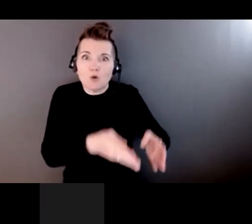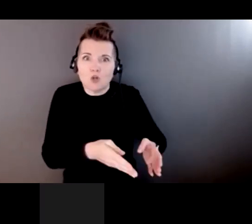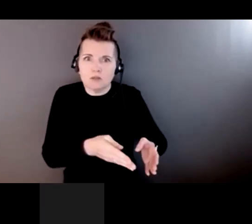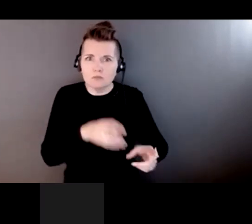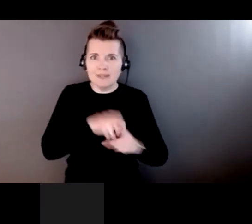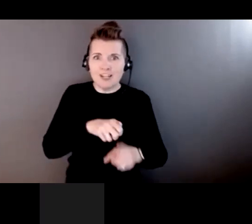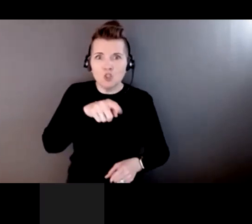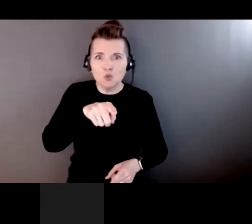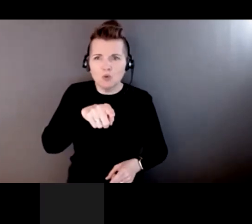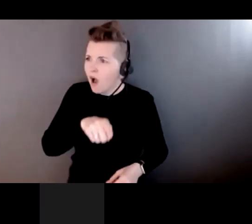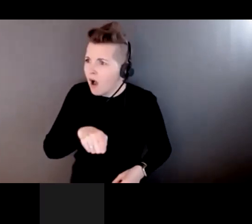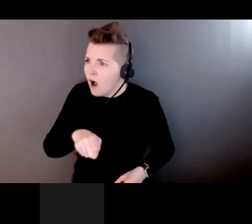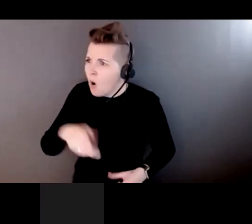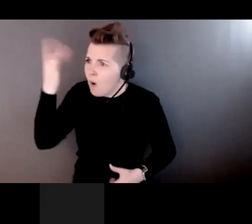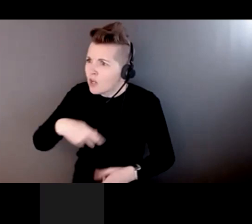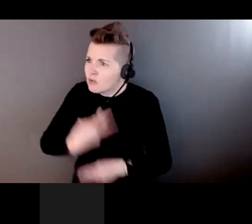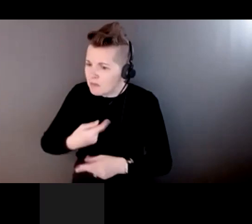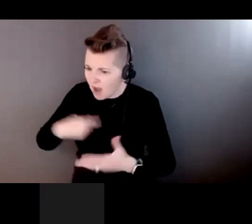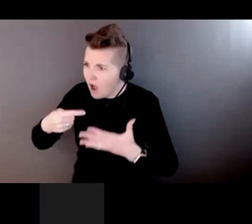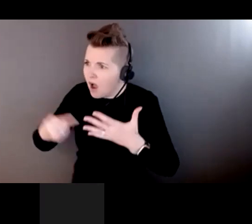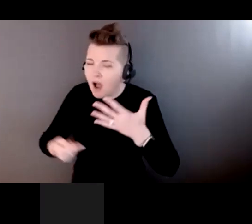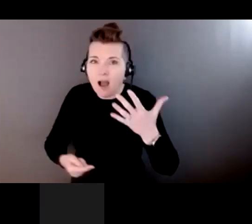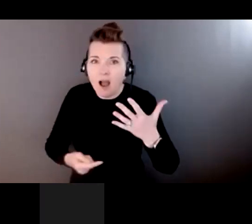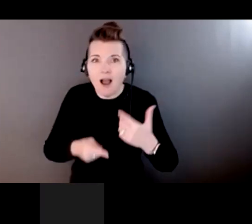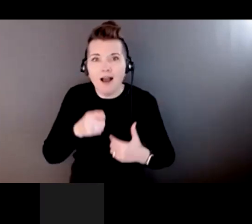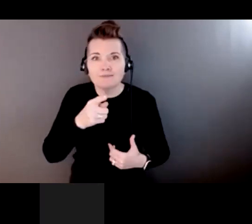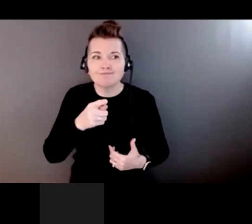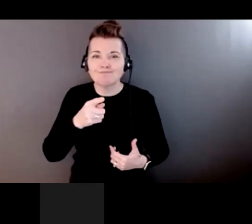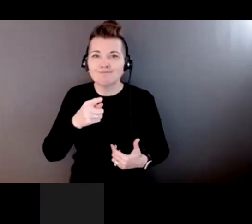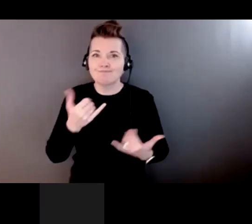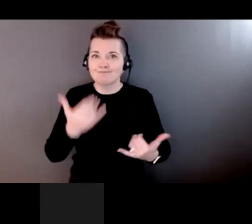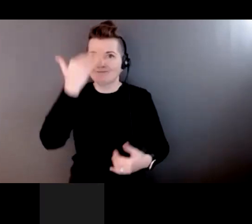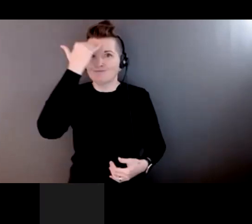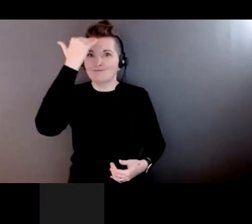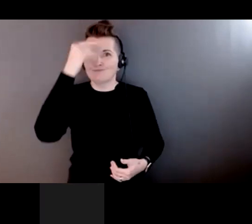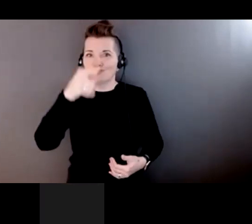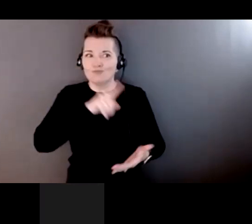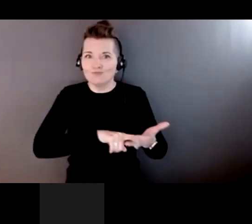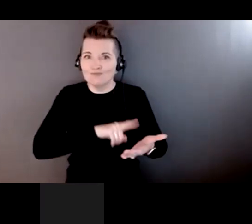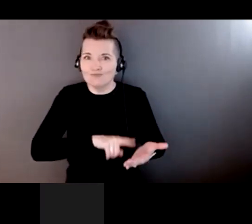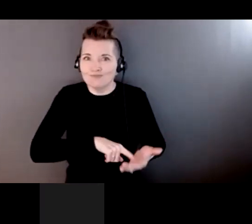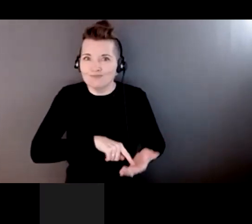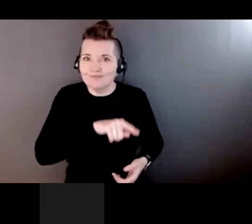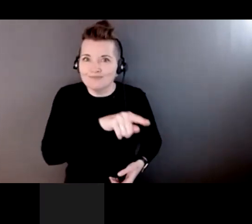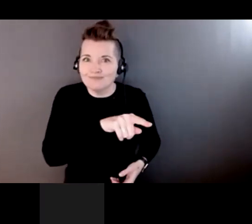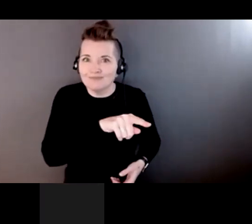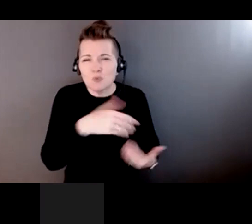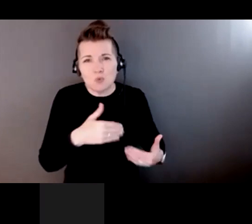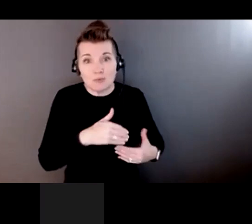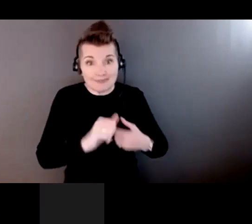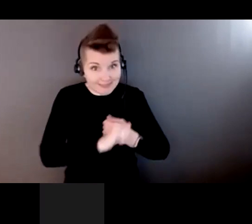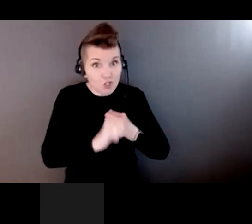I caution you all about how you go about doing this. At the same time, there's a lot of things that happen in